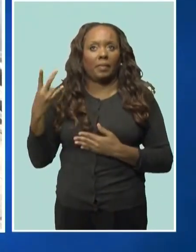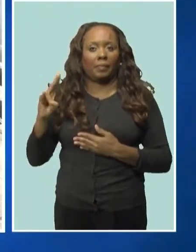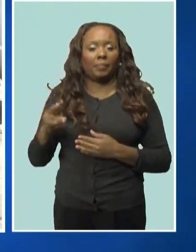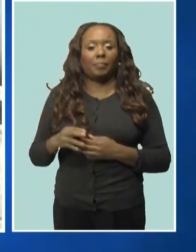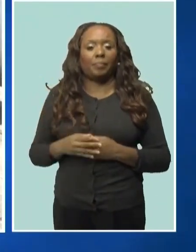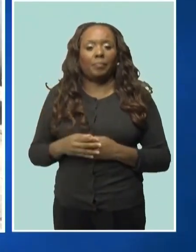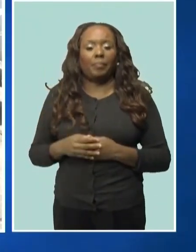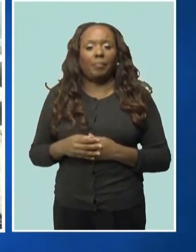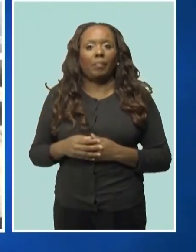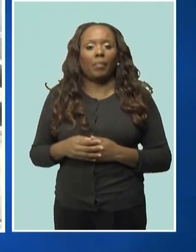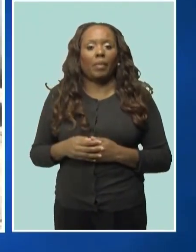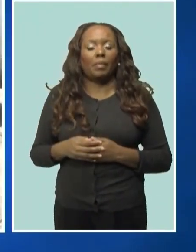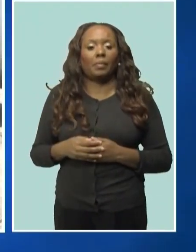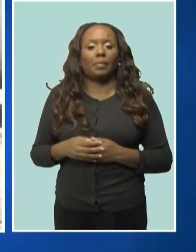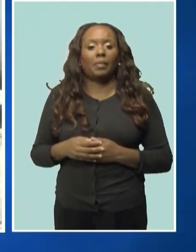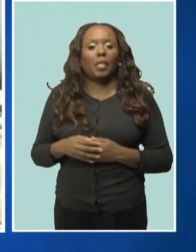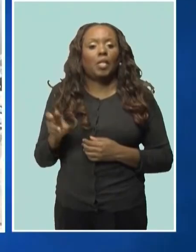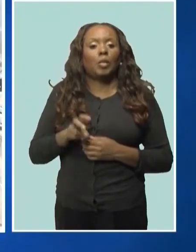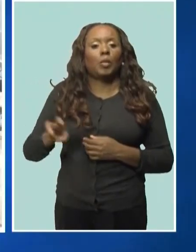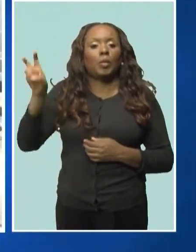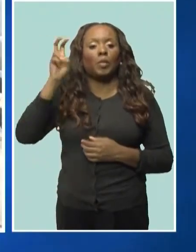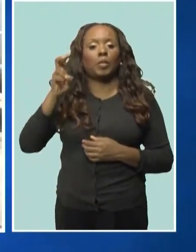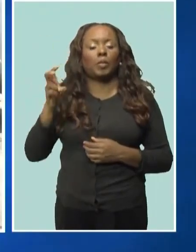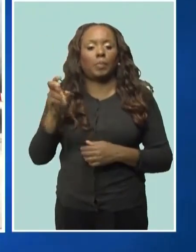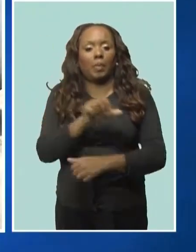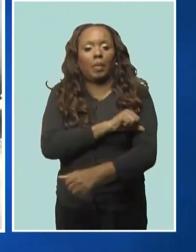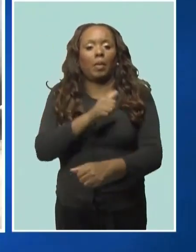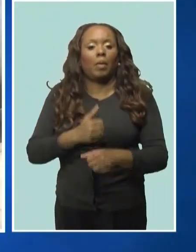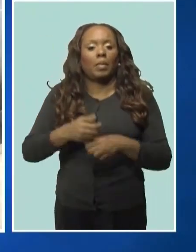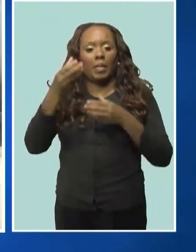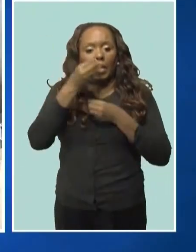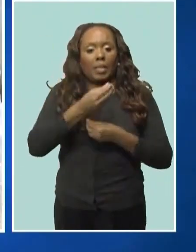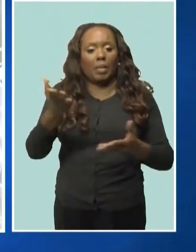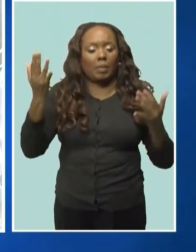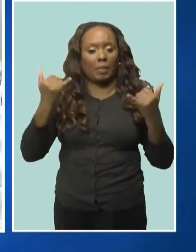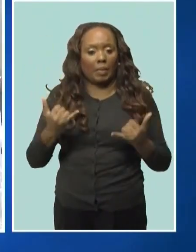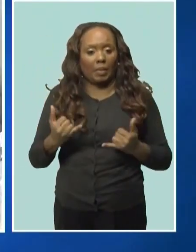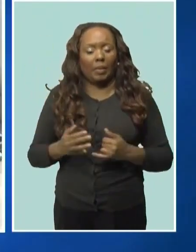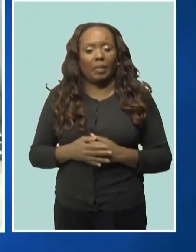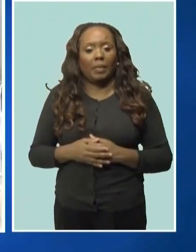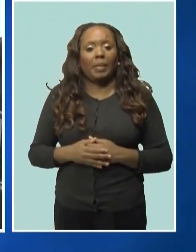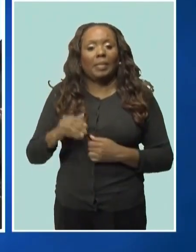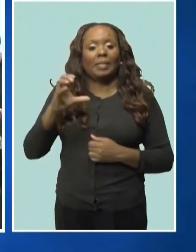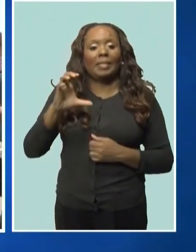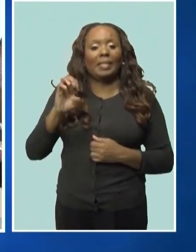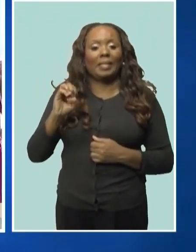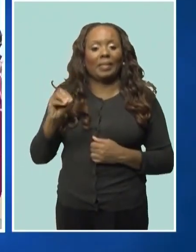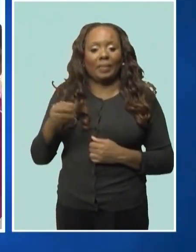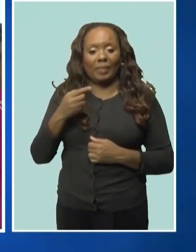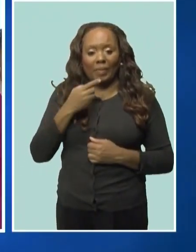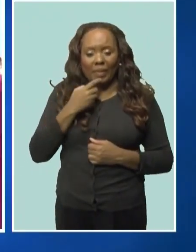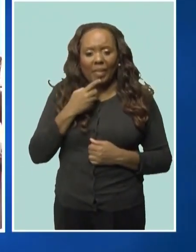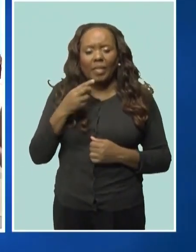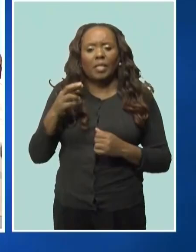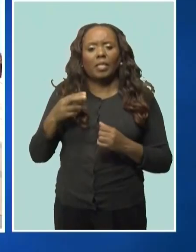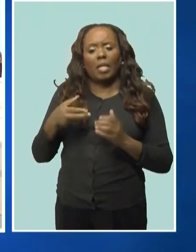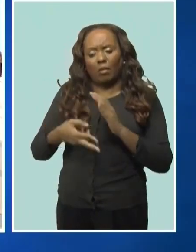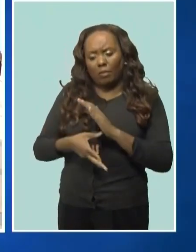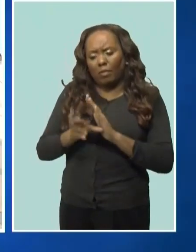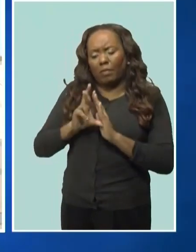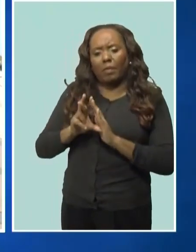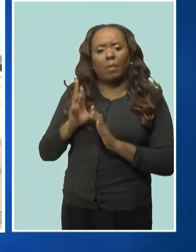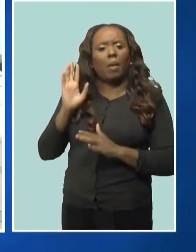press release. Its Chief Executive Officer, Andrea Franklin, says the decision follows a comprehensive review of airlift